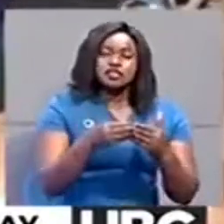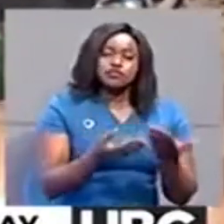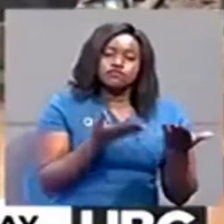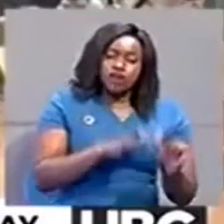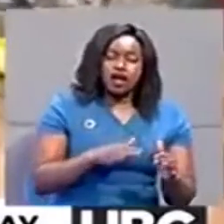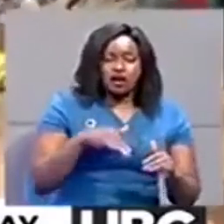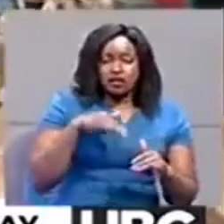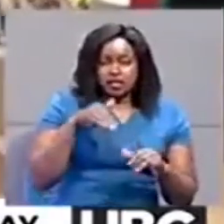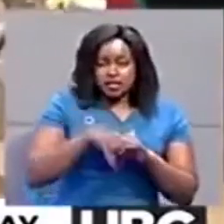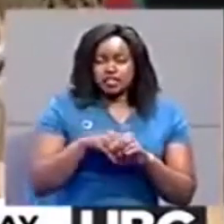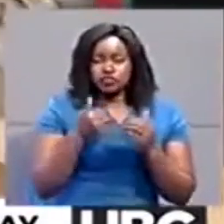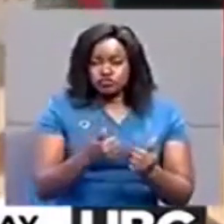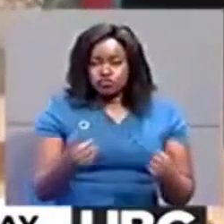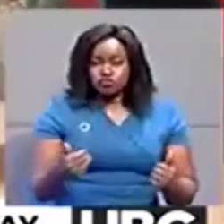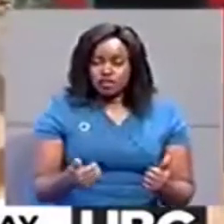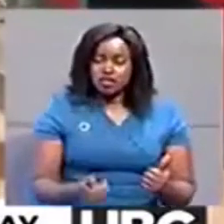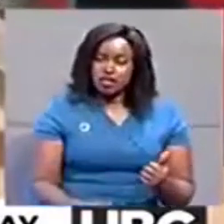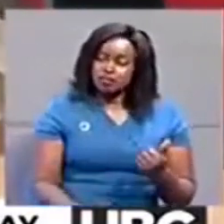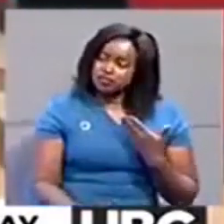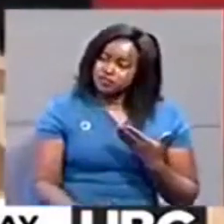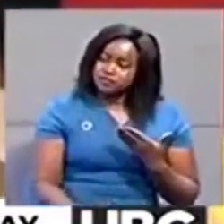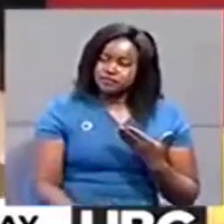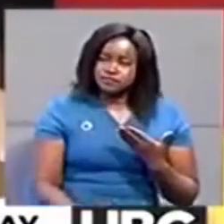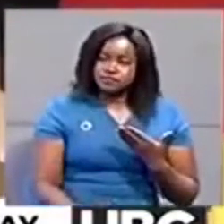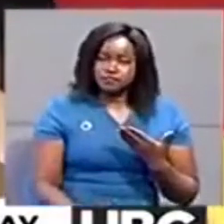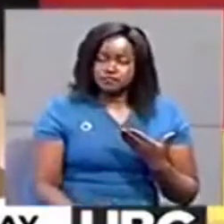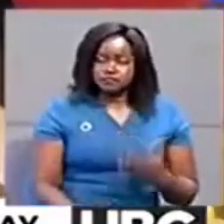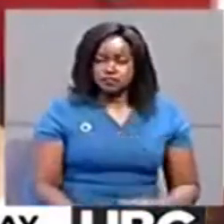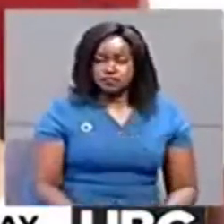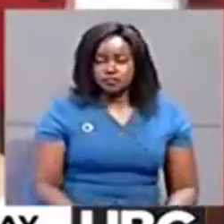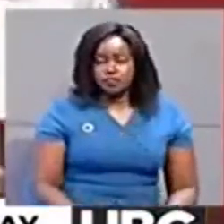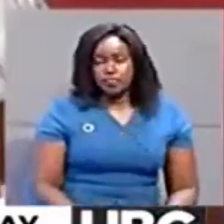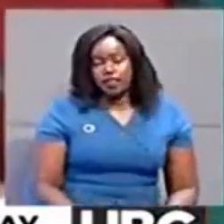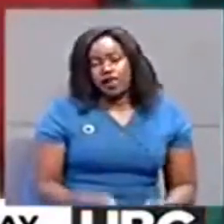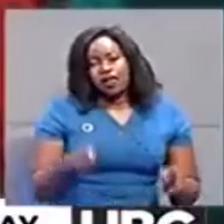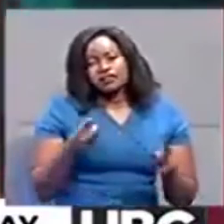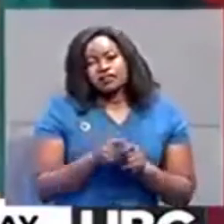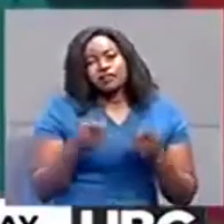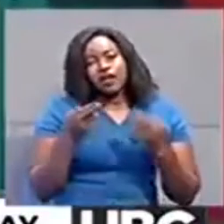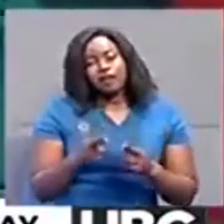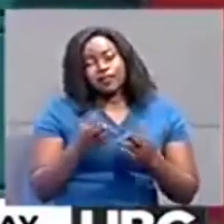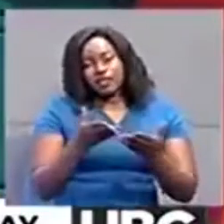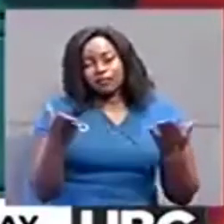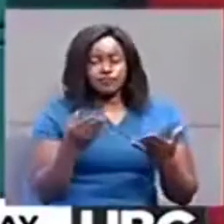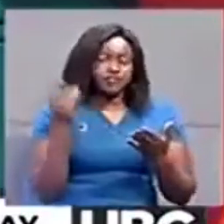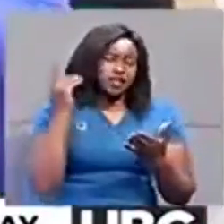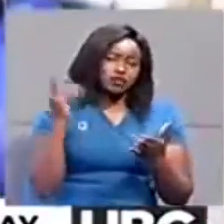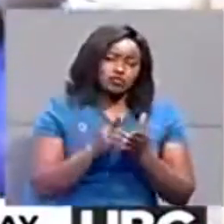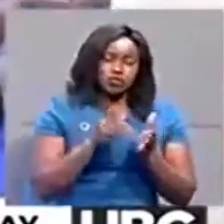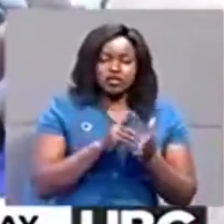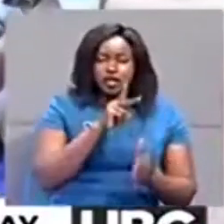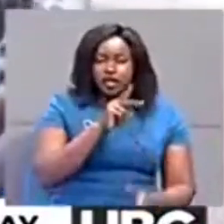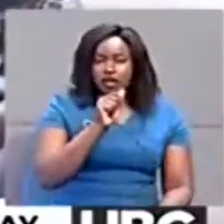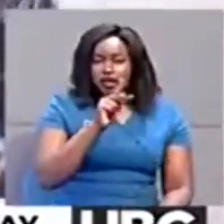children, especially in low and middle income households. According to a pediatric oncologist, Dr. Annie Akuro,